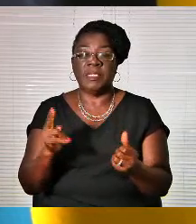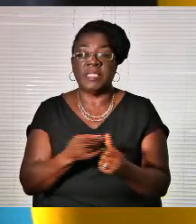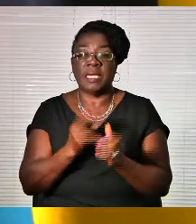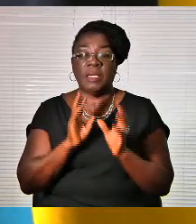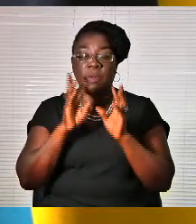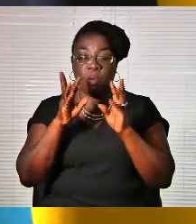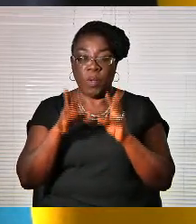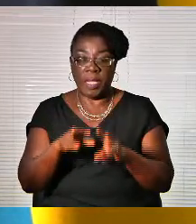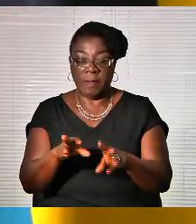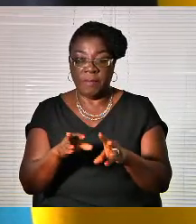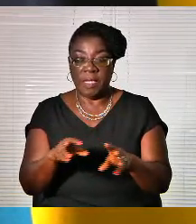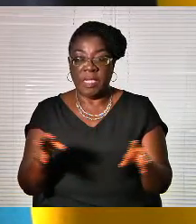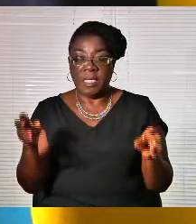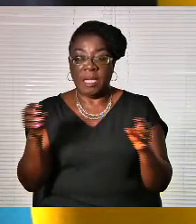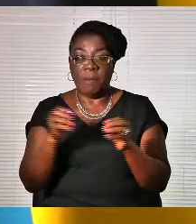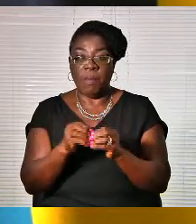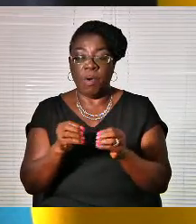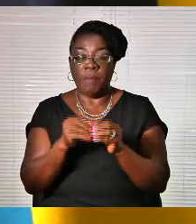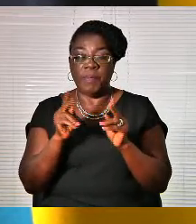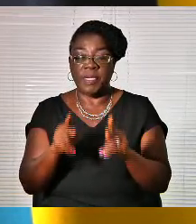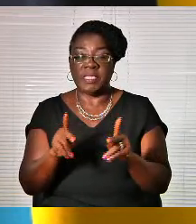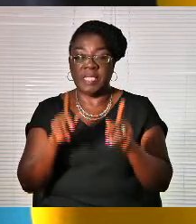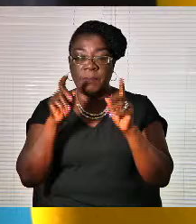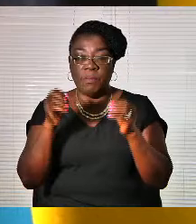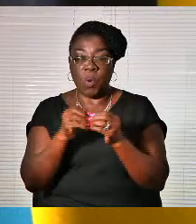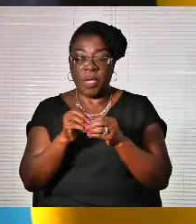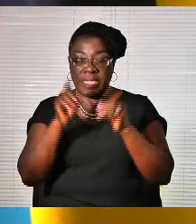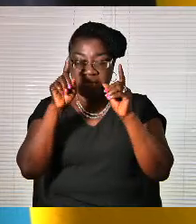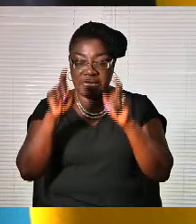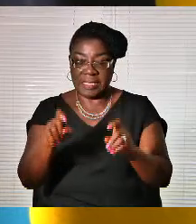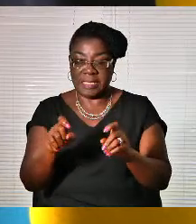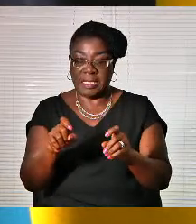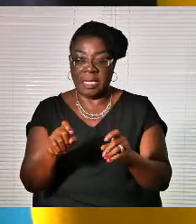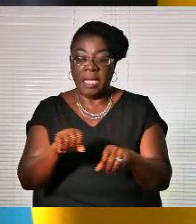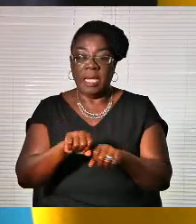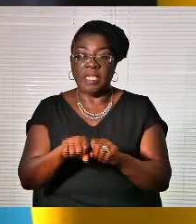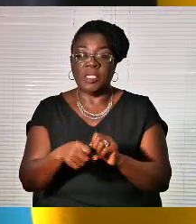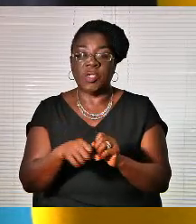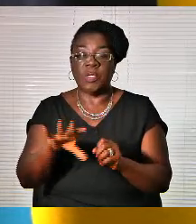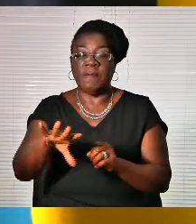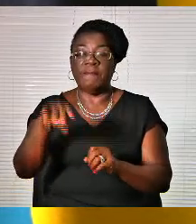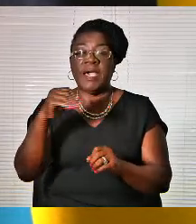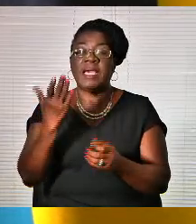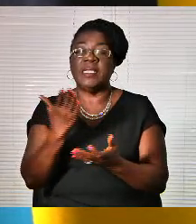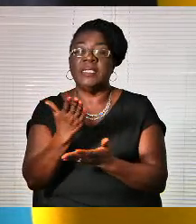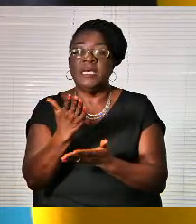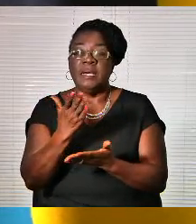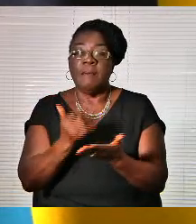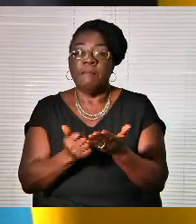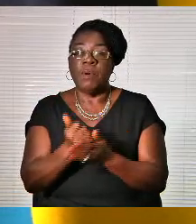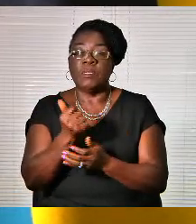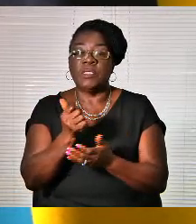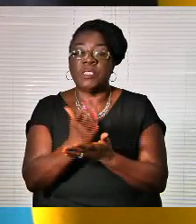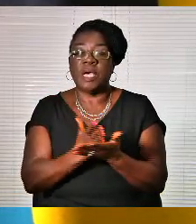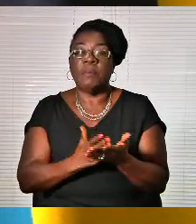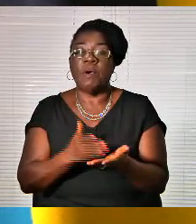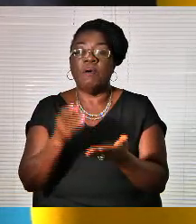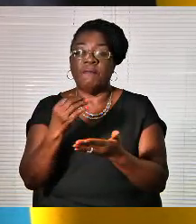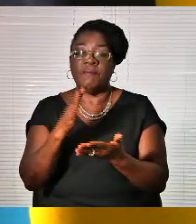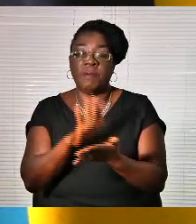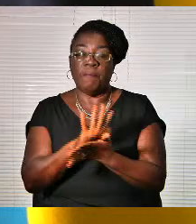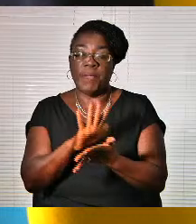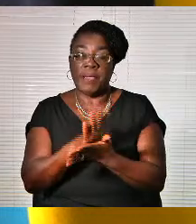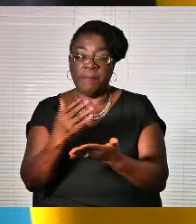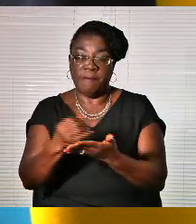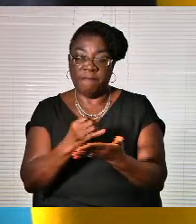more centers who are offering testing and not as, I guess, judicious in making sure that those areas